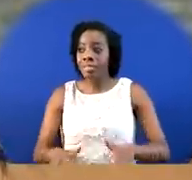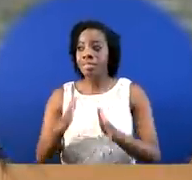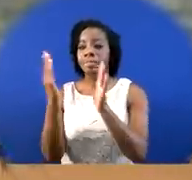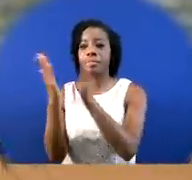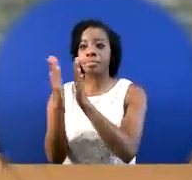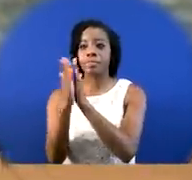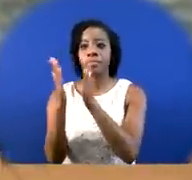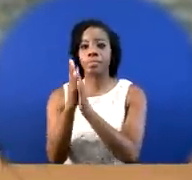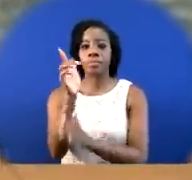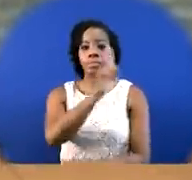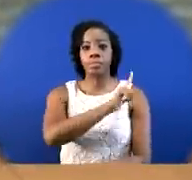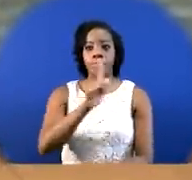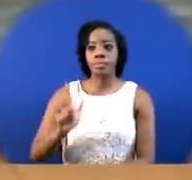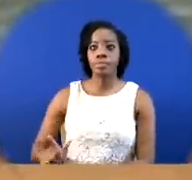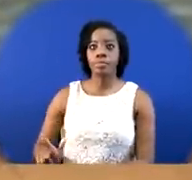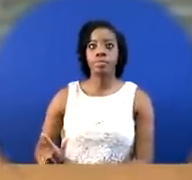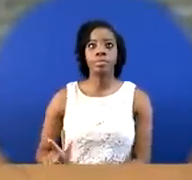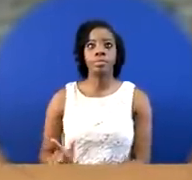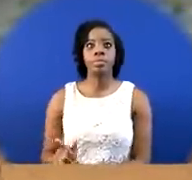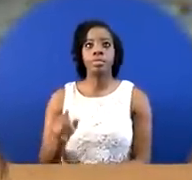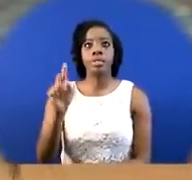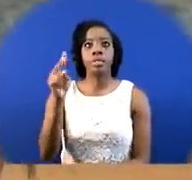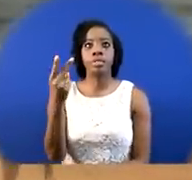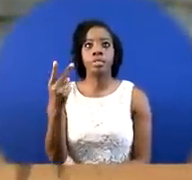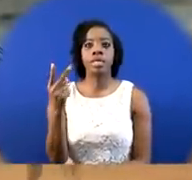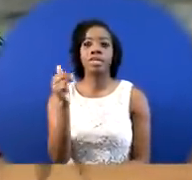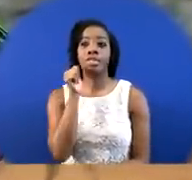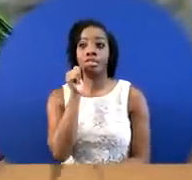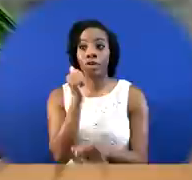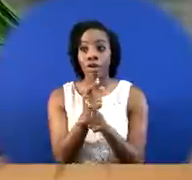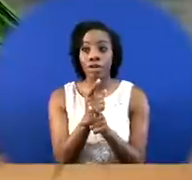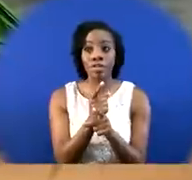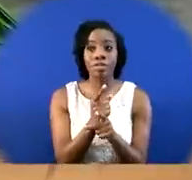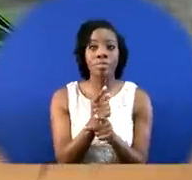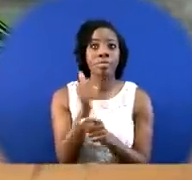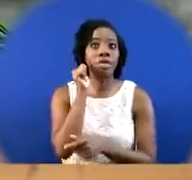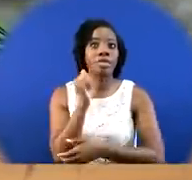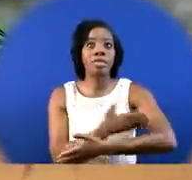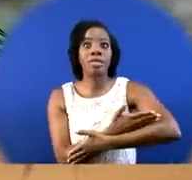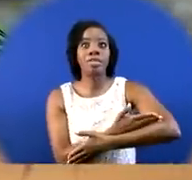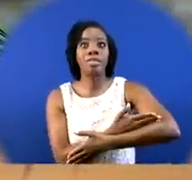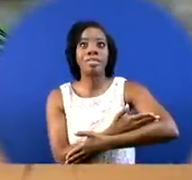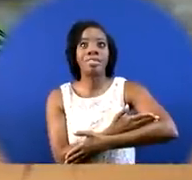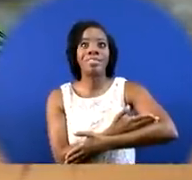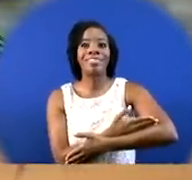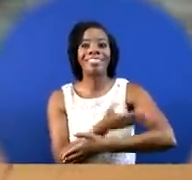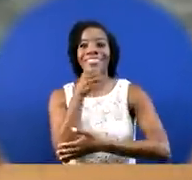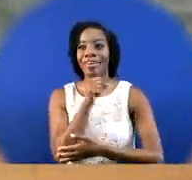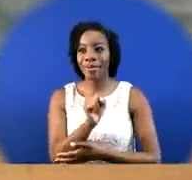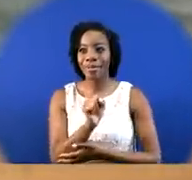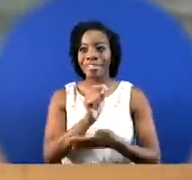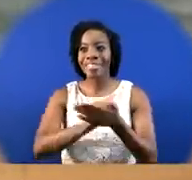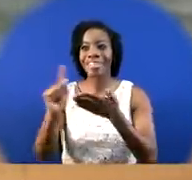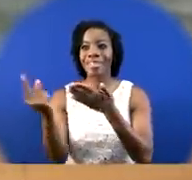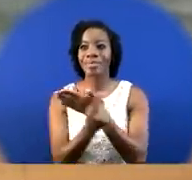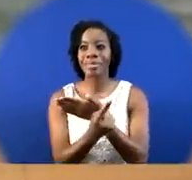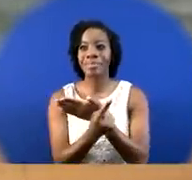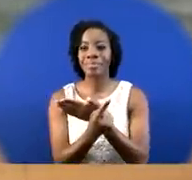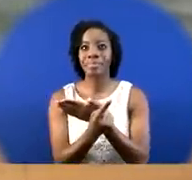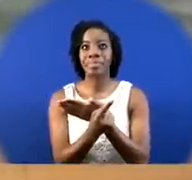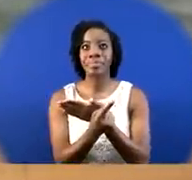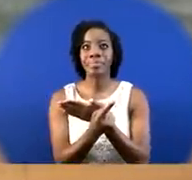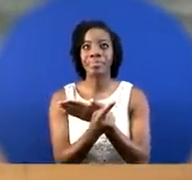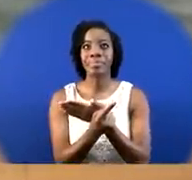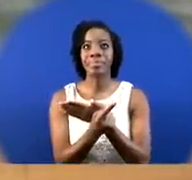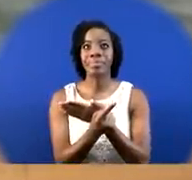Lord. Our second daughter, Ashley, will be whatever age she's supposed to be next week